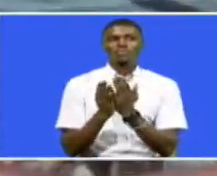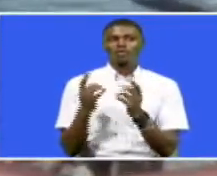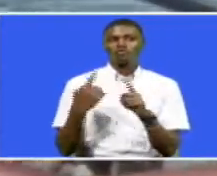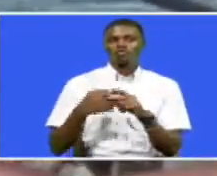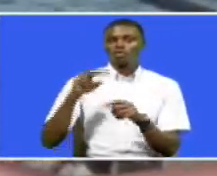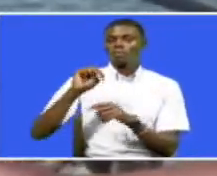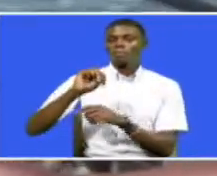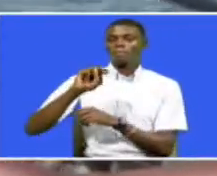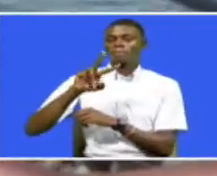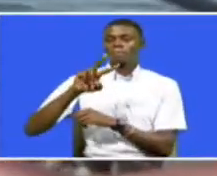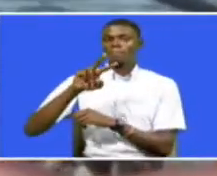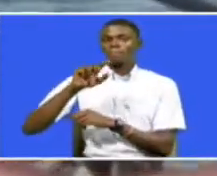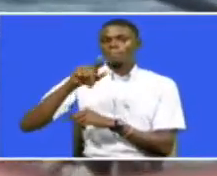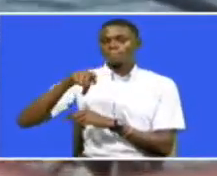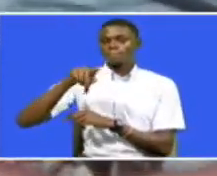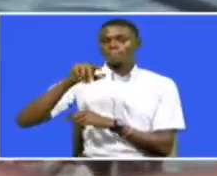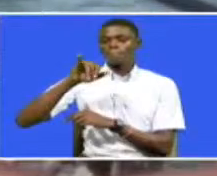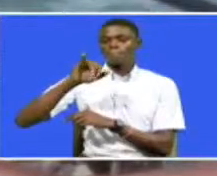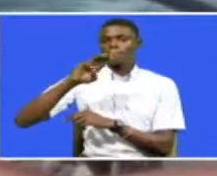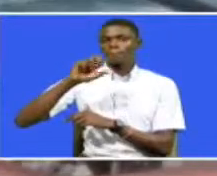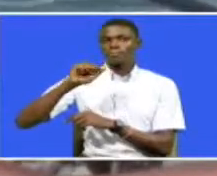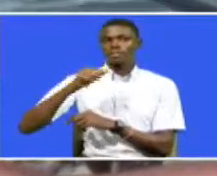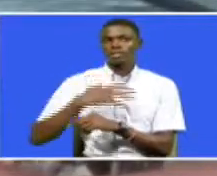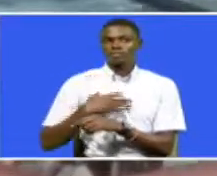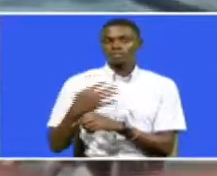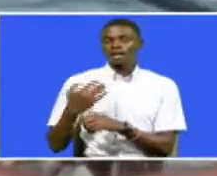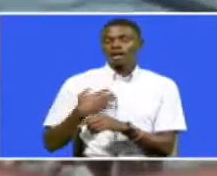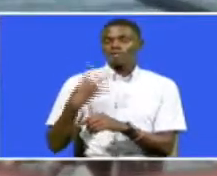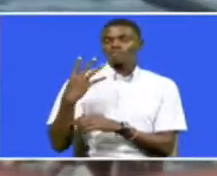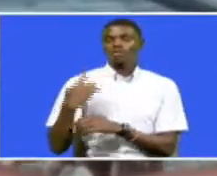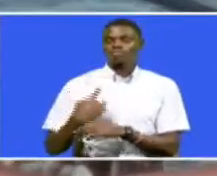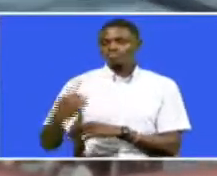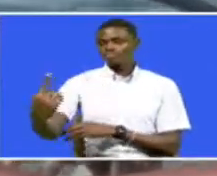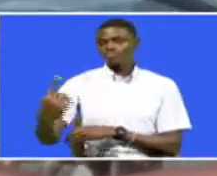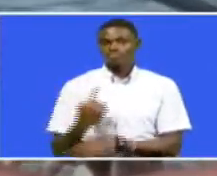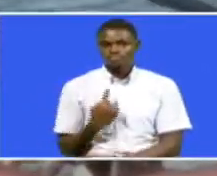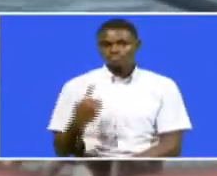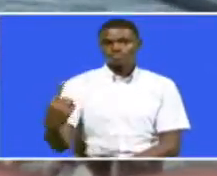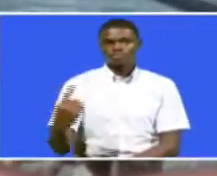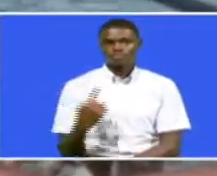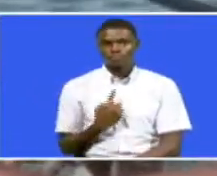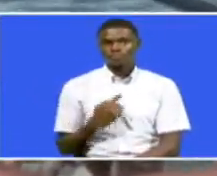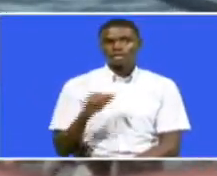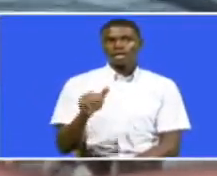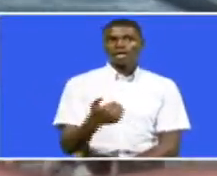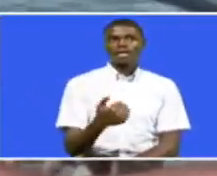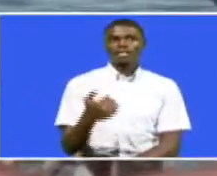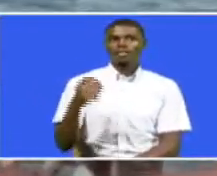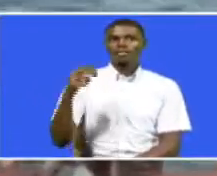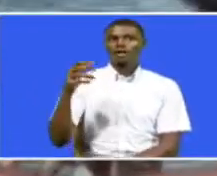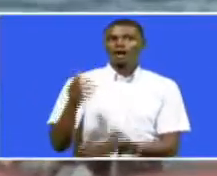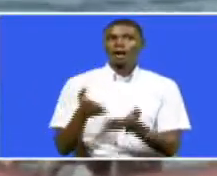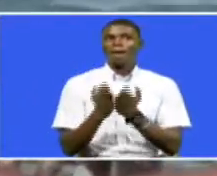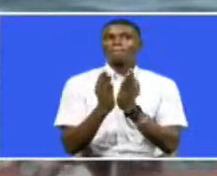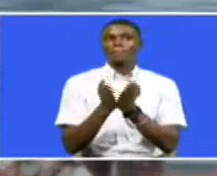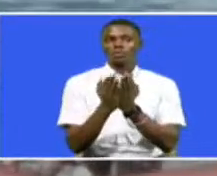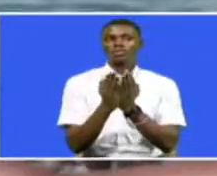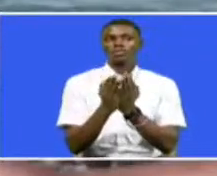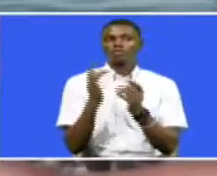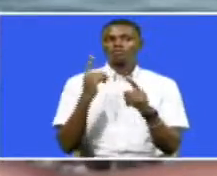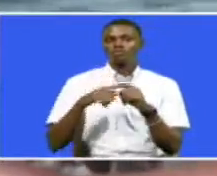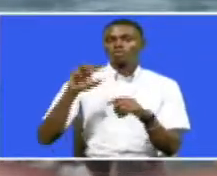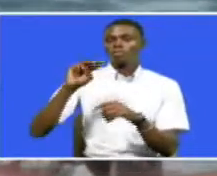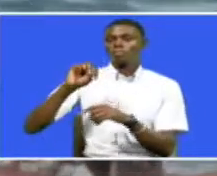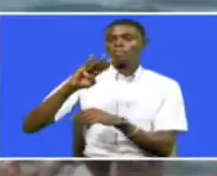Mbita to Luanda Kotieno. It does four return trips. We have the second boat that does from